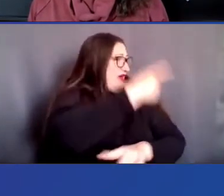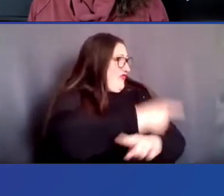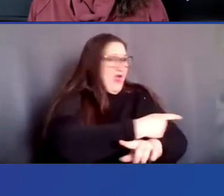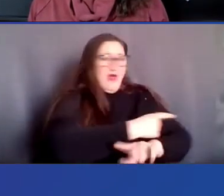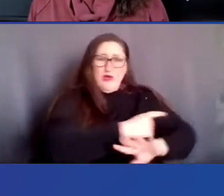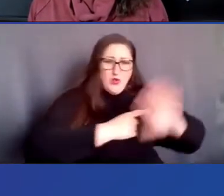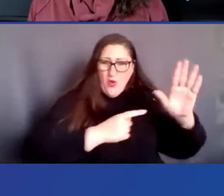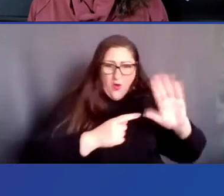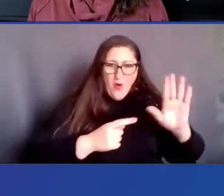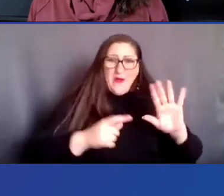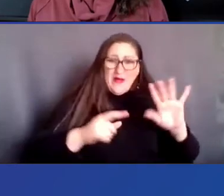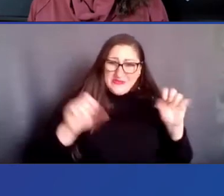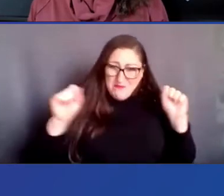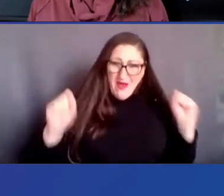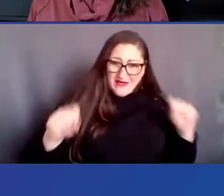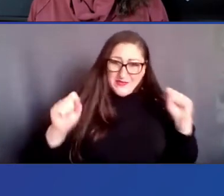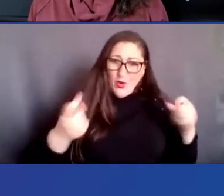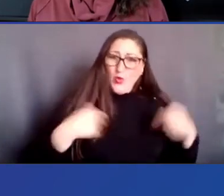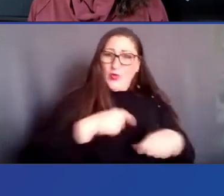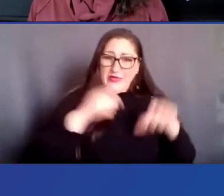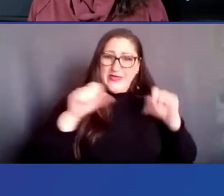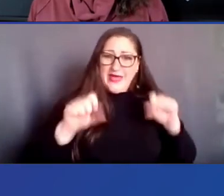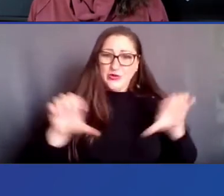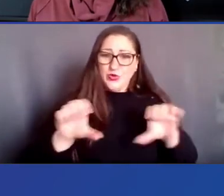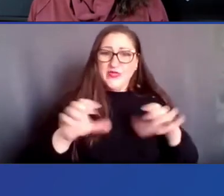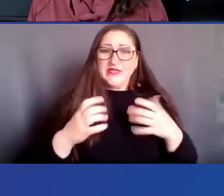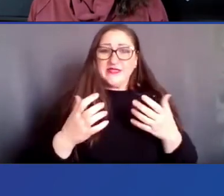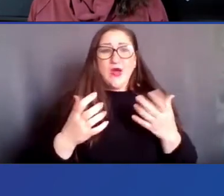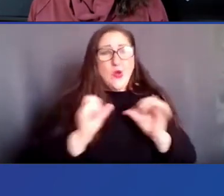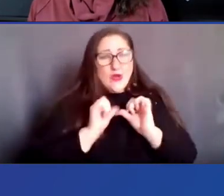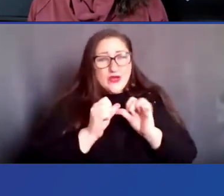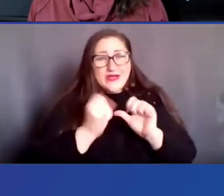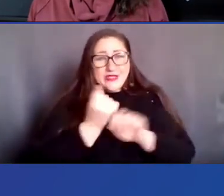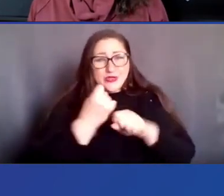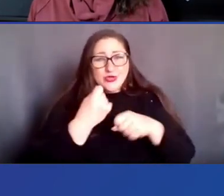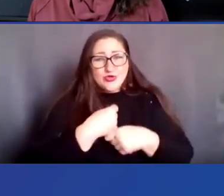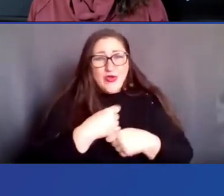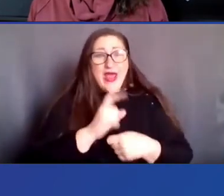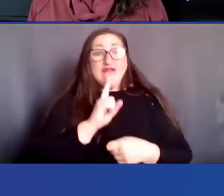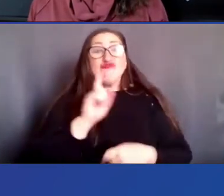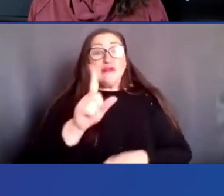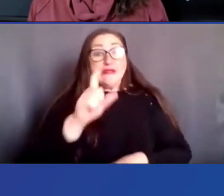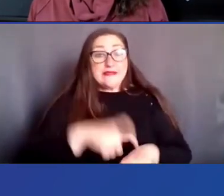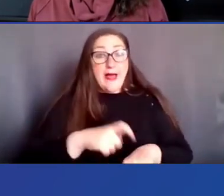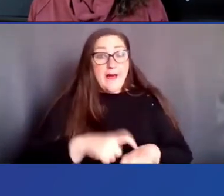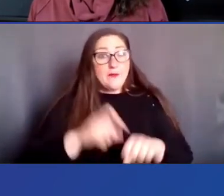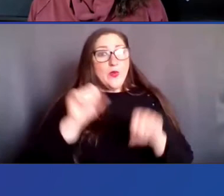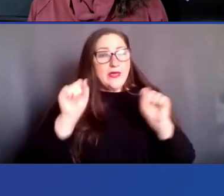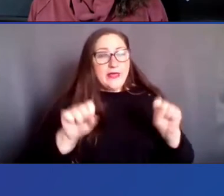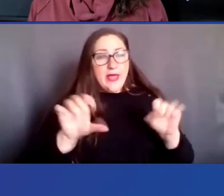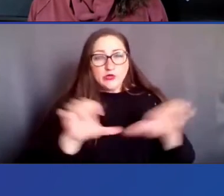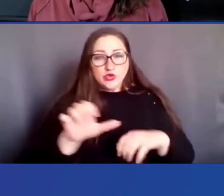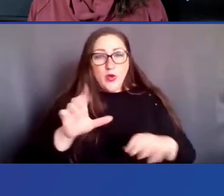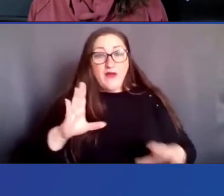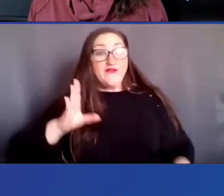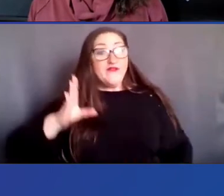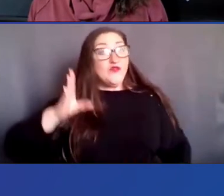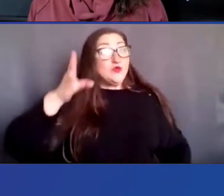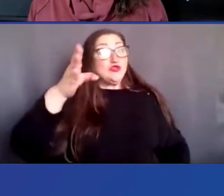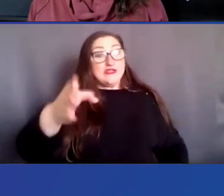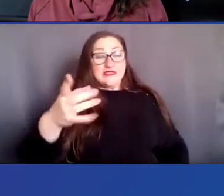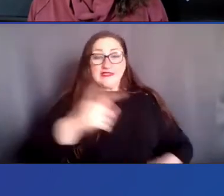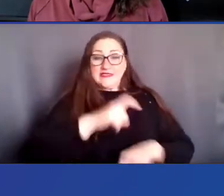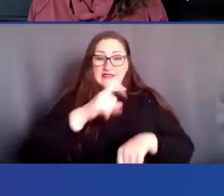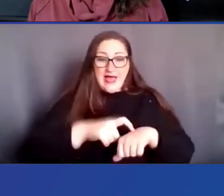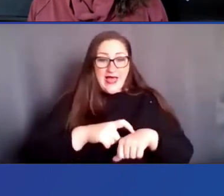abolitionist practice that we are continuing to create in real time, futuristic time,